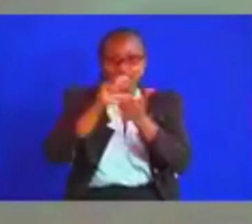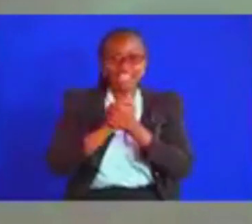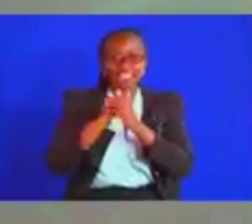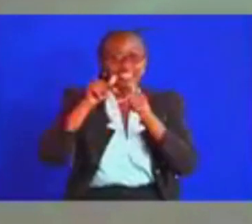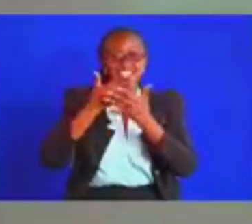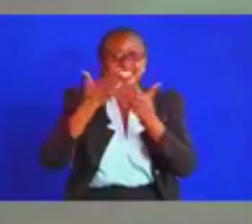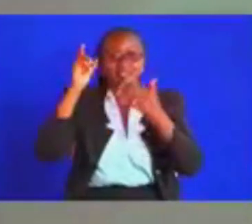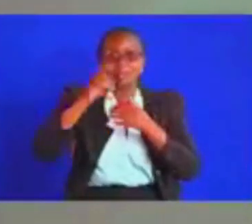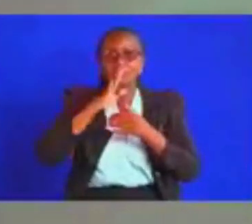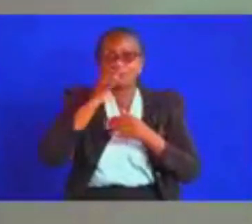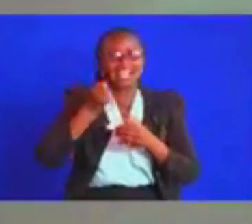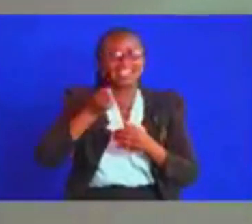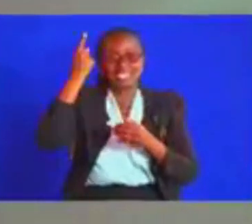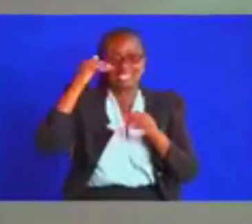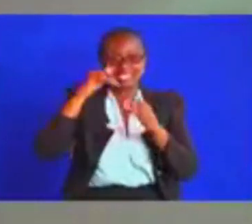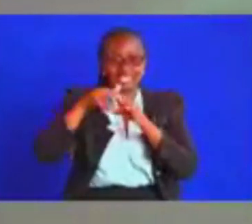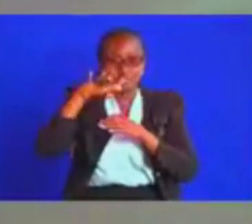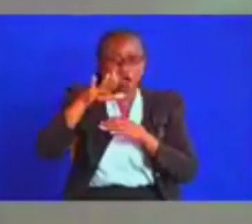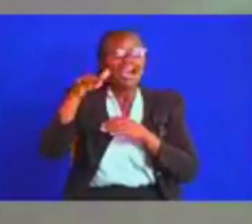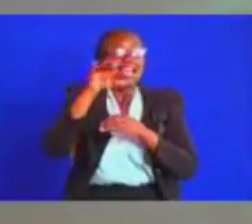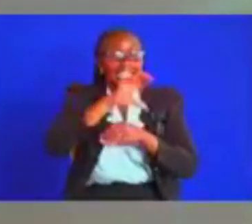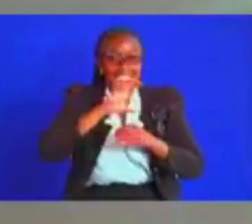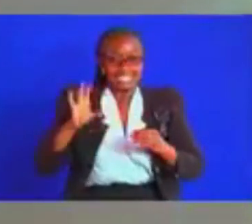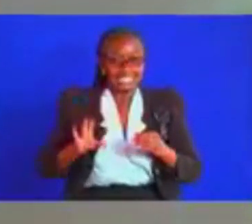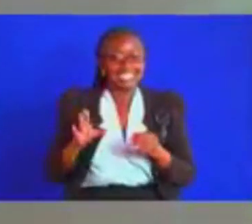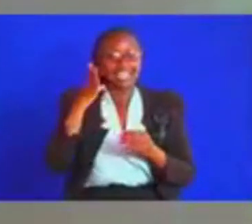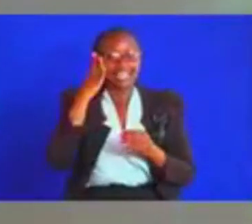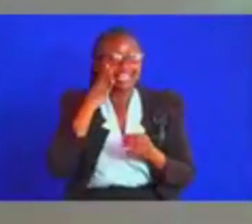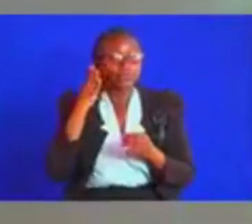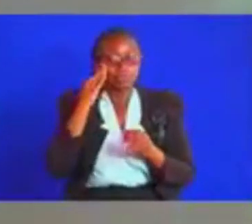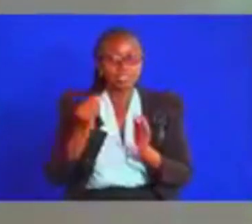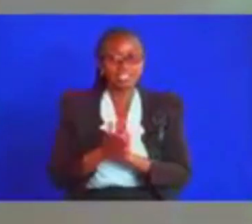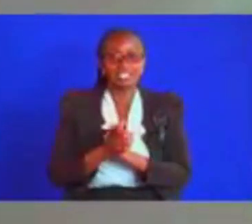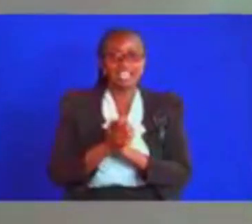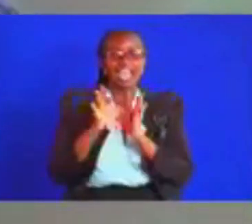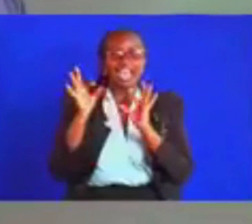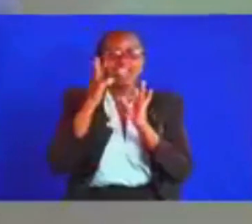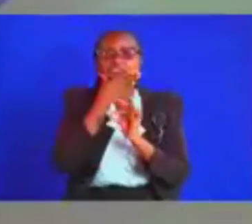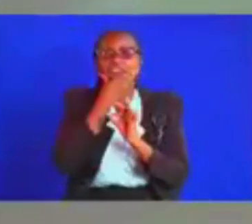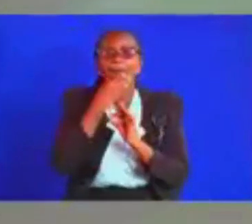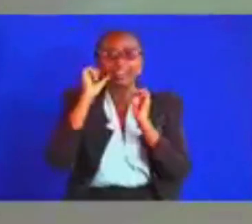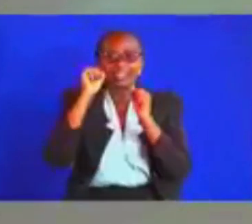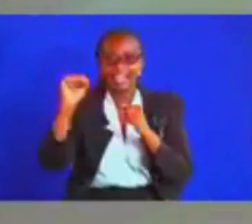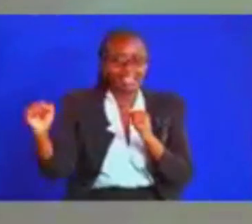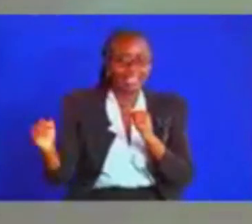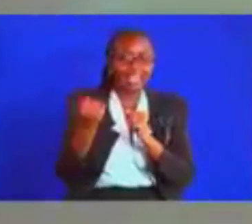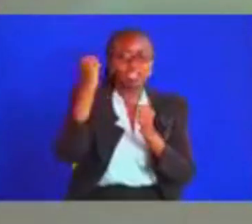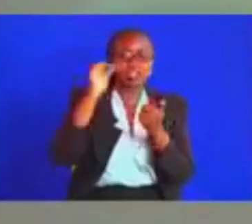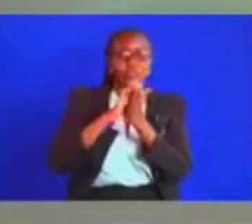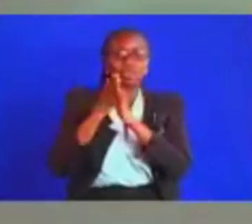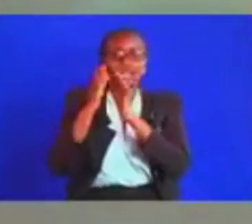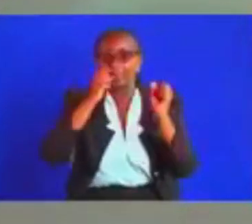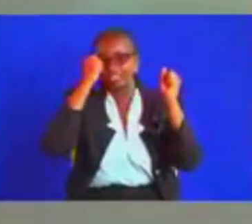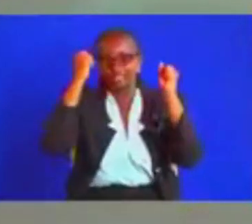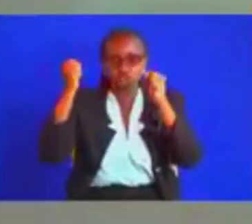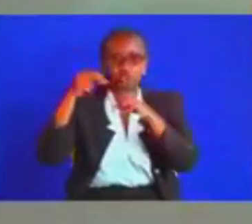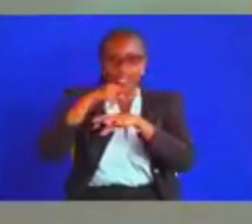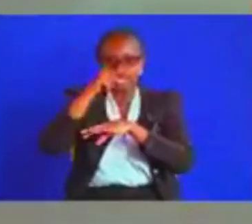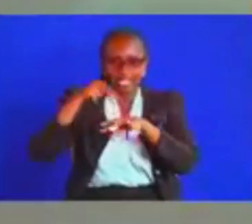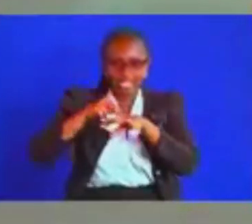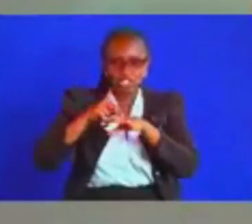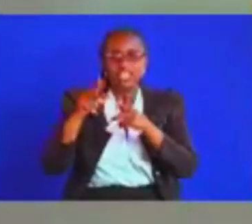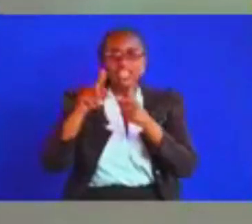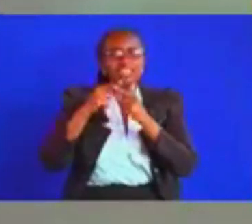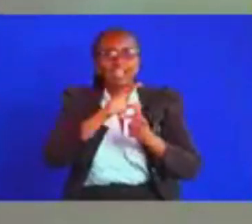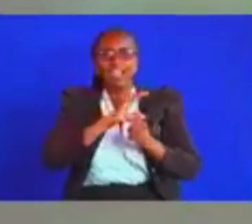be captured in the frame of your Christian experience. So if a man can rise to become as strong as a nation, a Christian